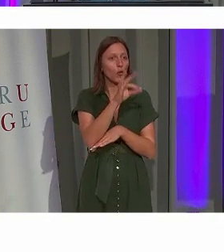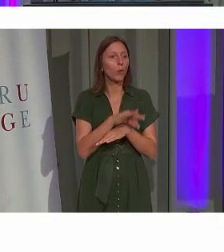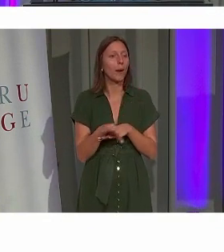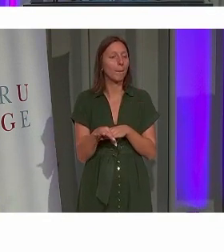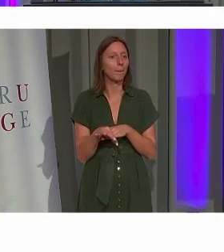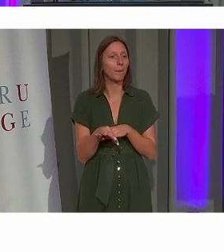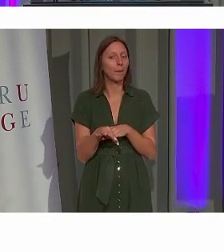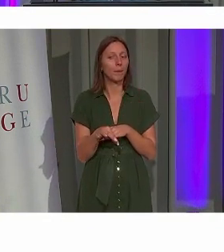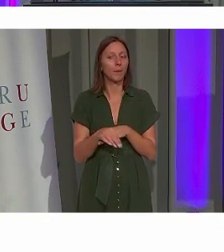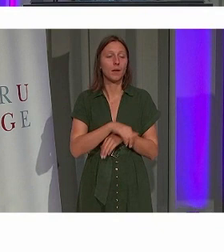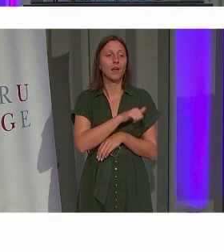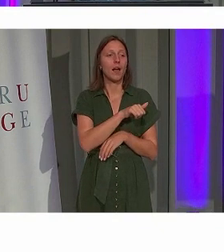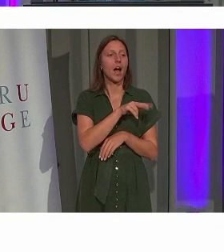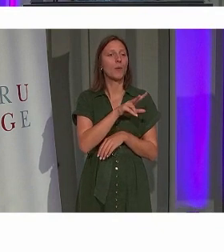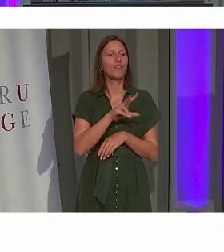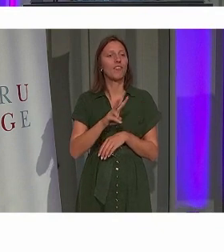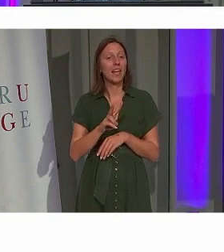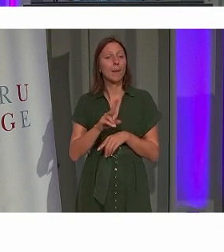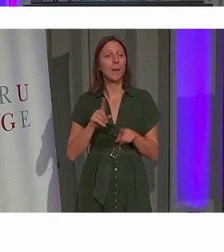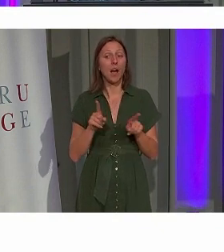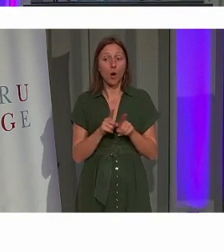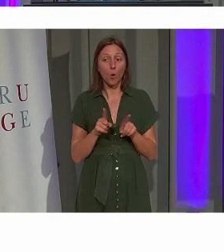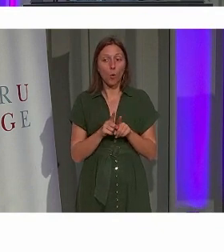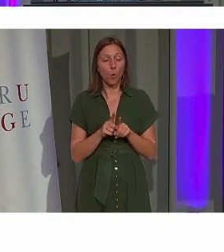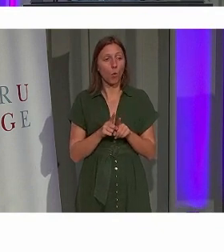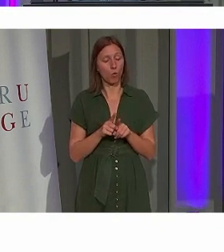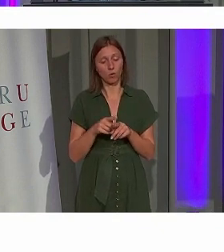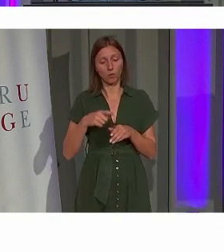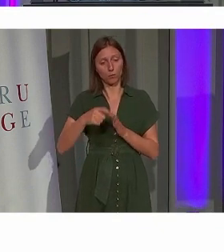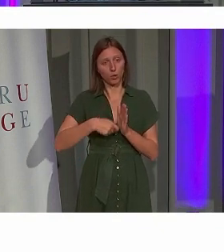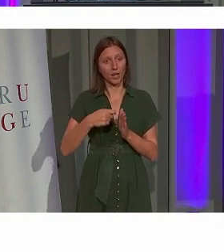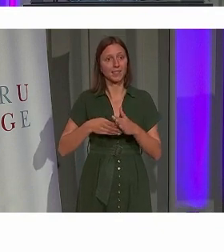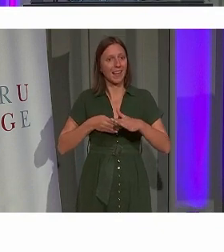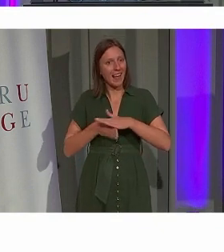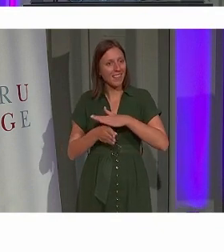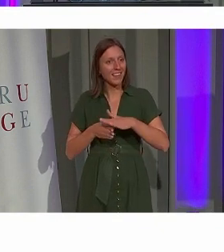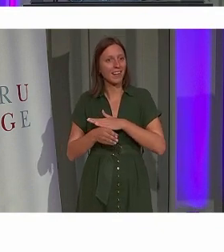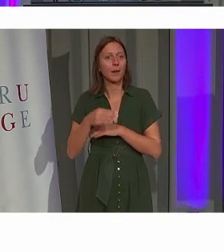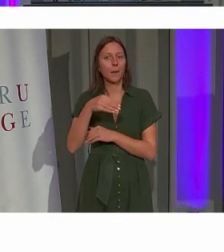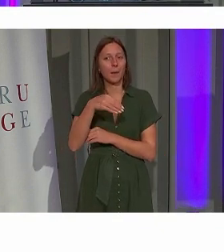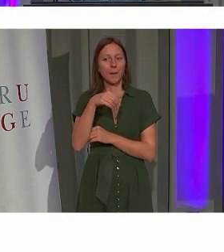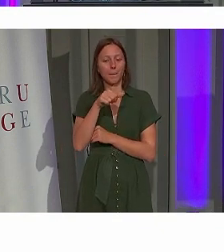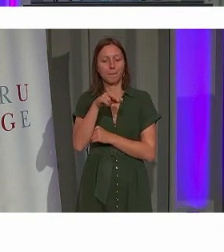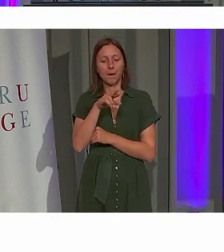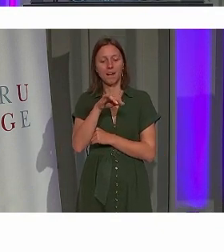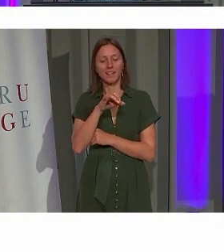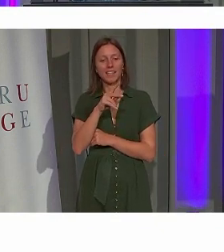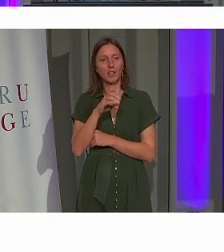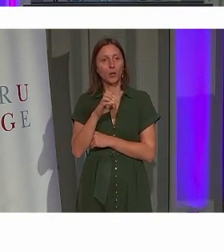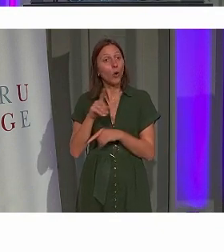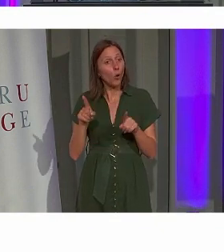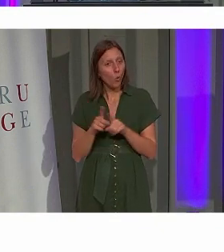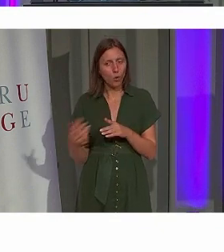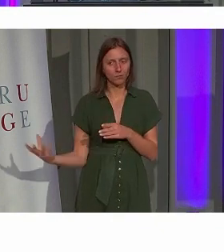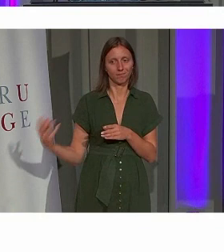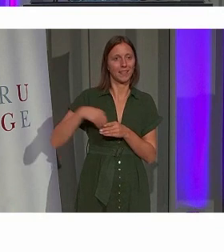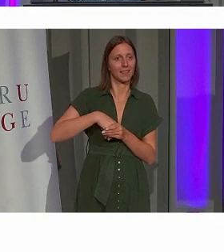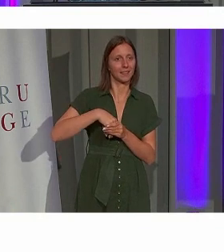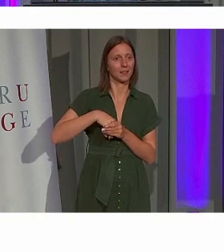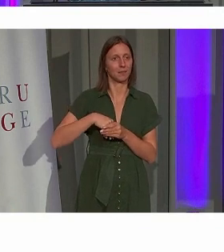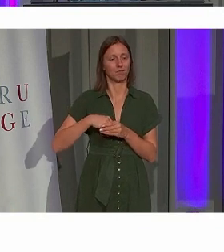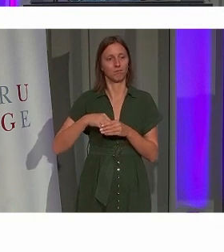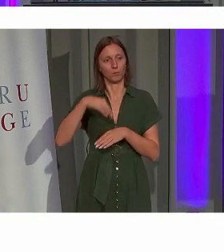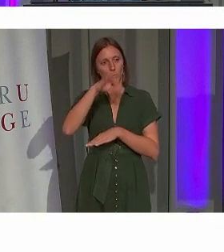yes, this doesn't mean just we, AWV and the city, but we also worked with Inter, with Marieke. They